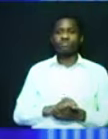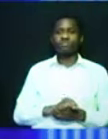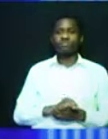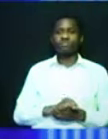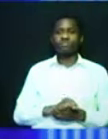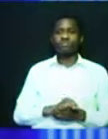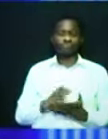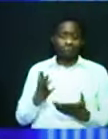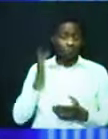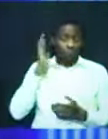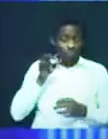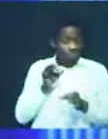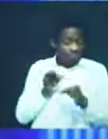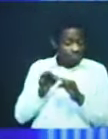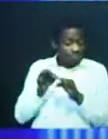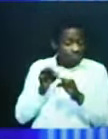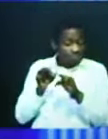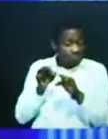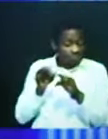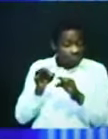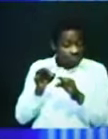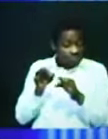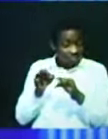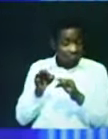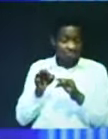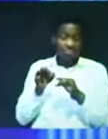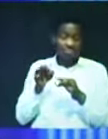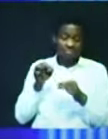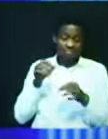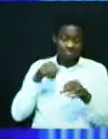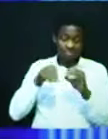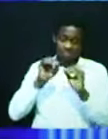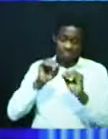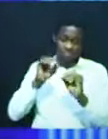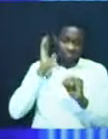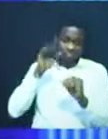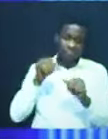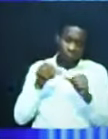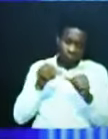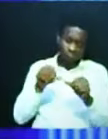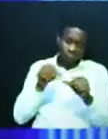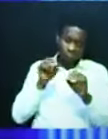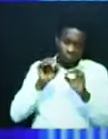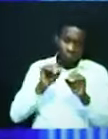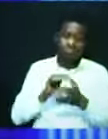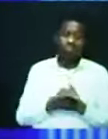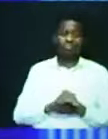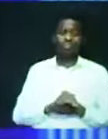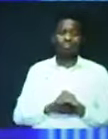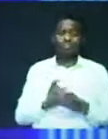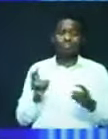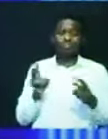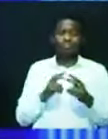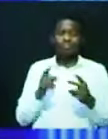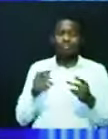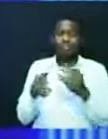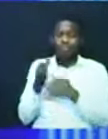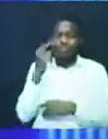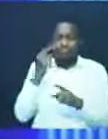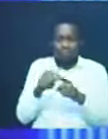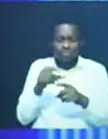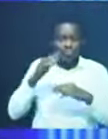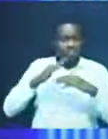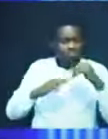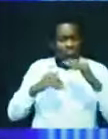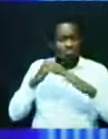throw some light on that in the course of this ministration. So it builds us up. And